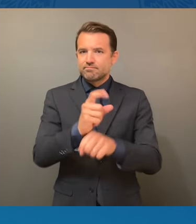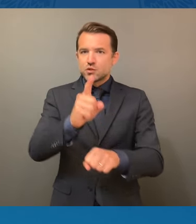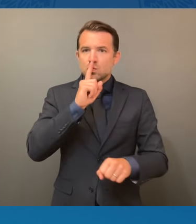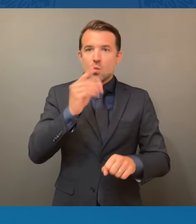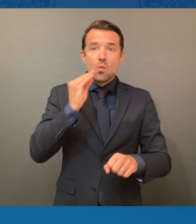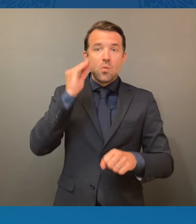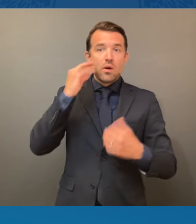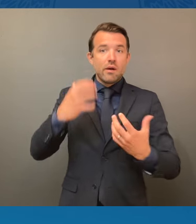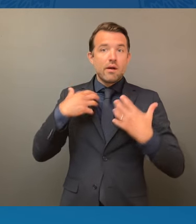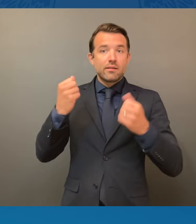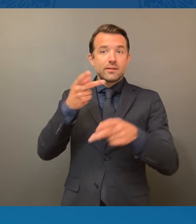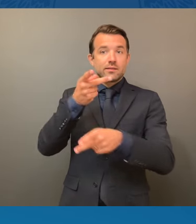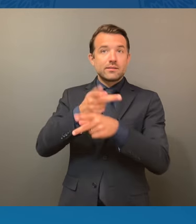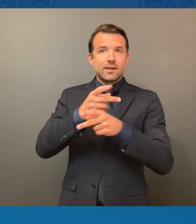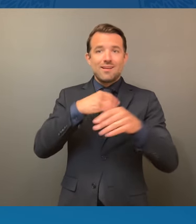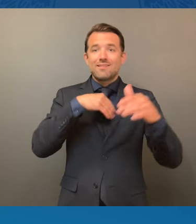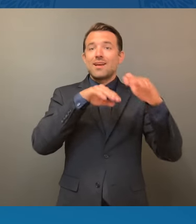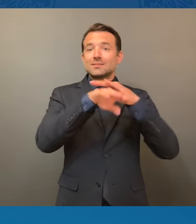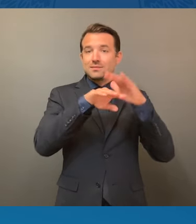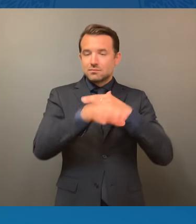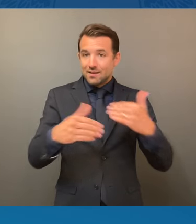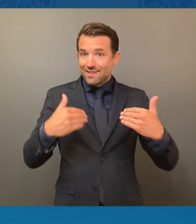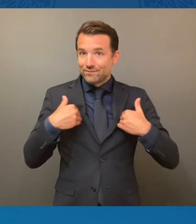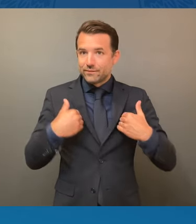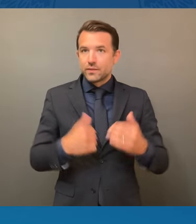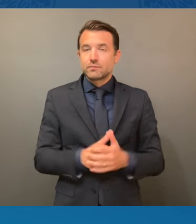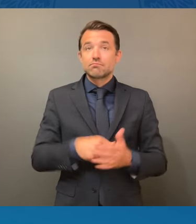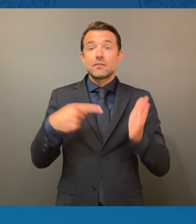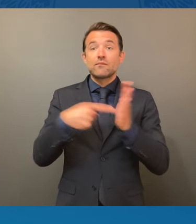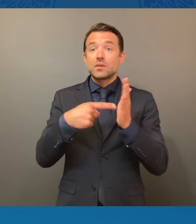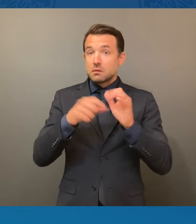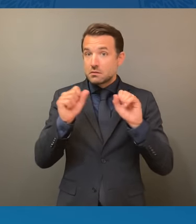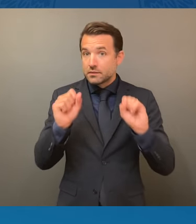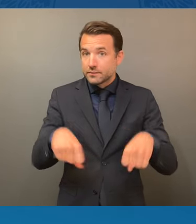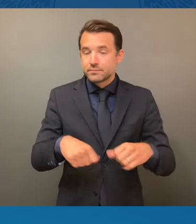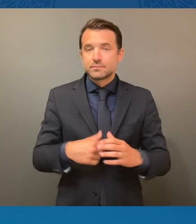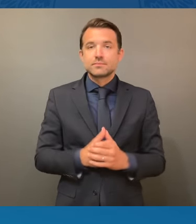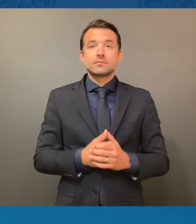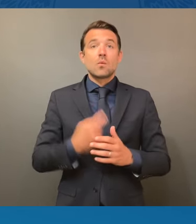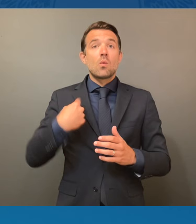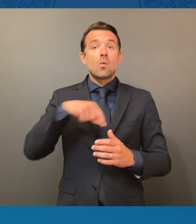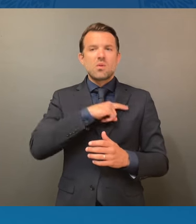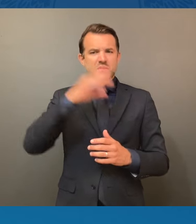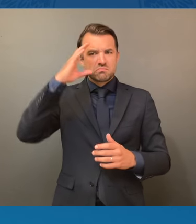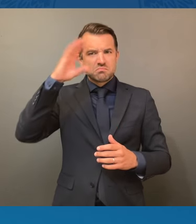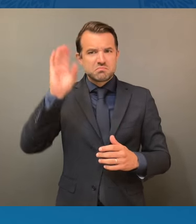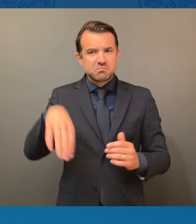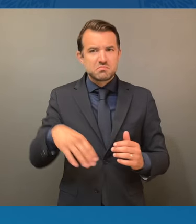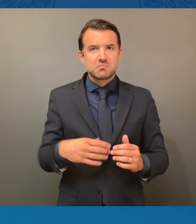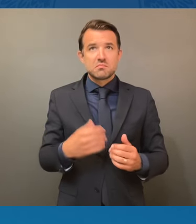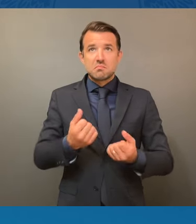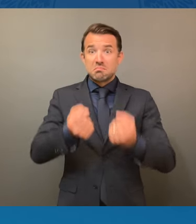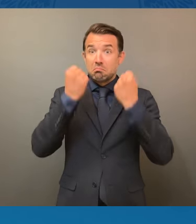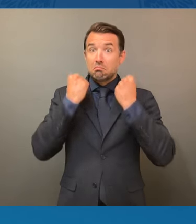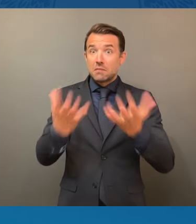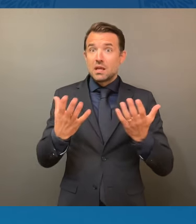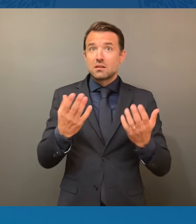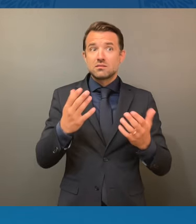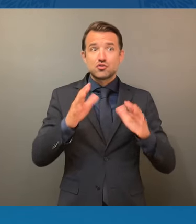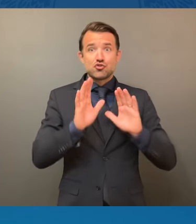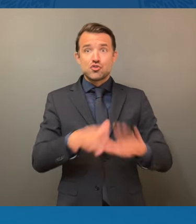is accessible and affordable, because we all know we have far too many children, for example, in